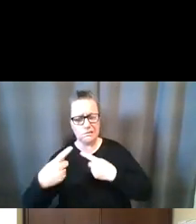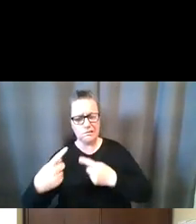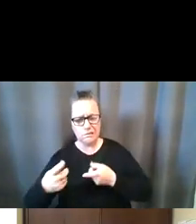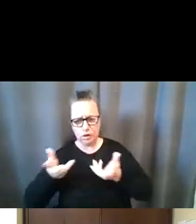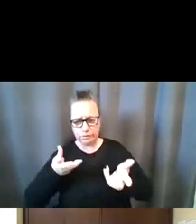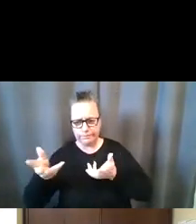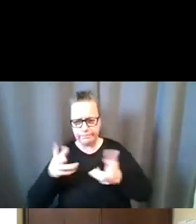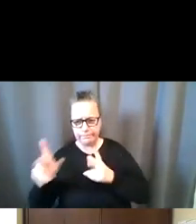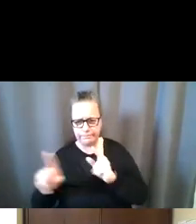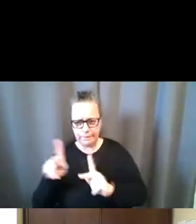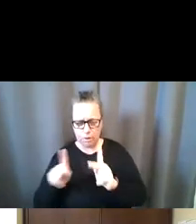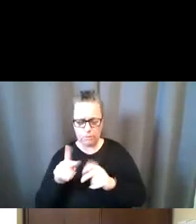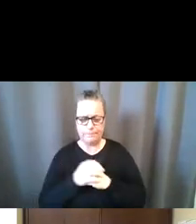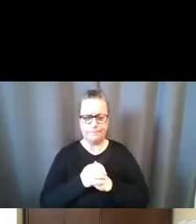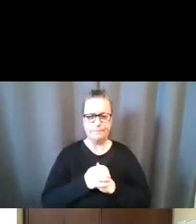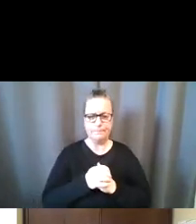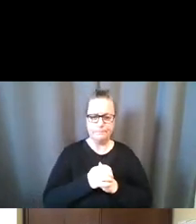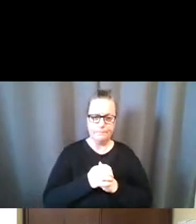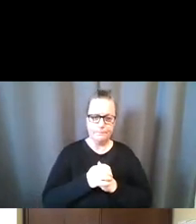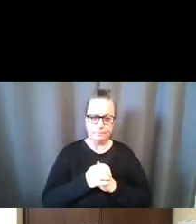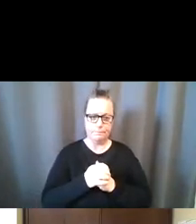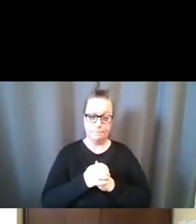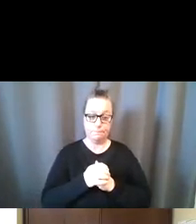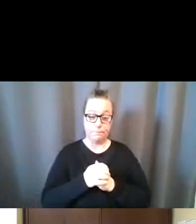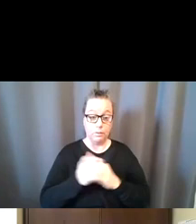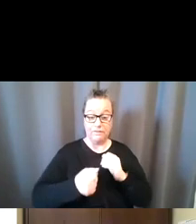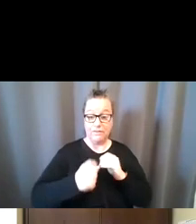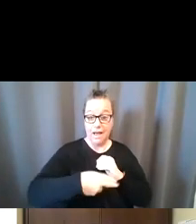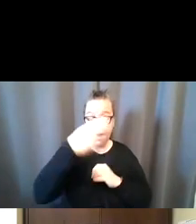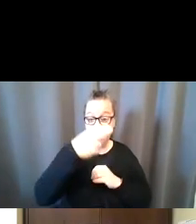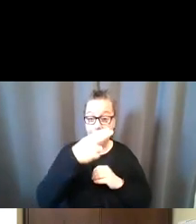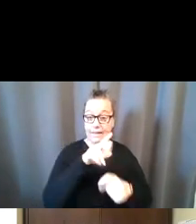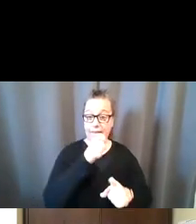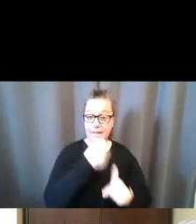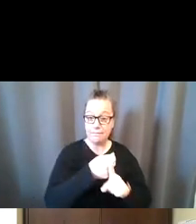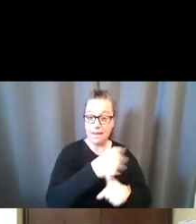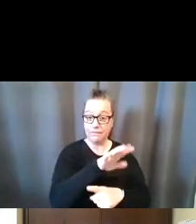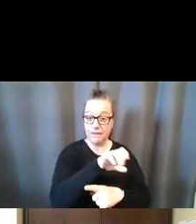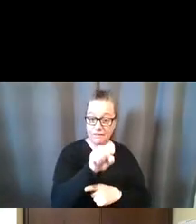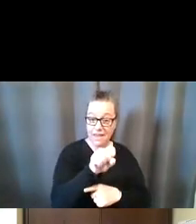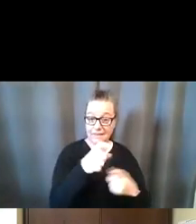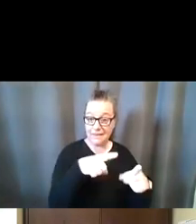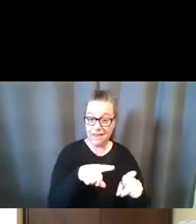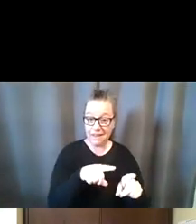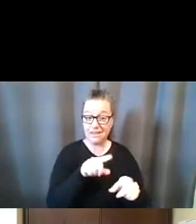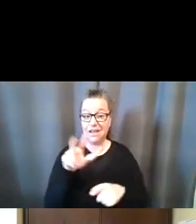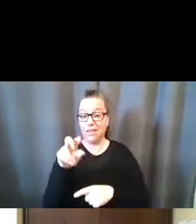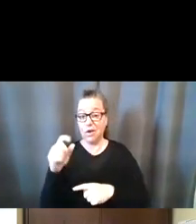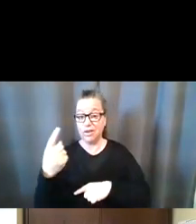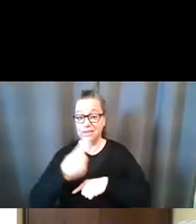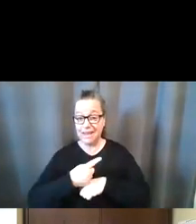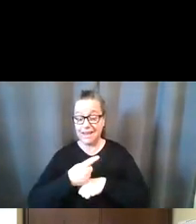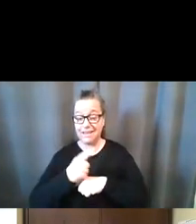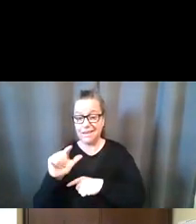organization, the people side of the coin. We run a high impact 5S event only to return 30 days later to a